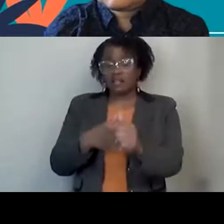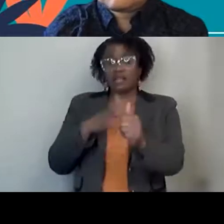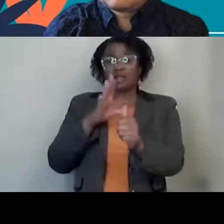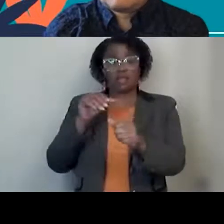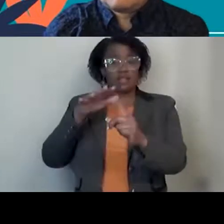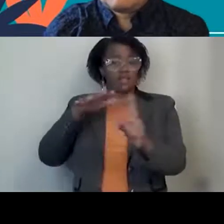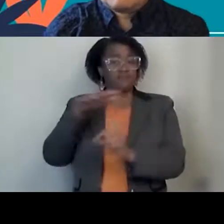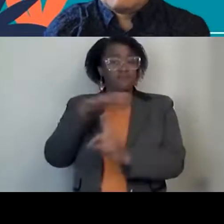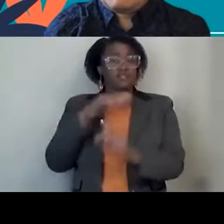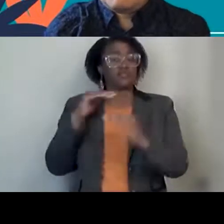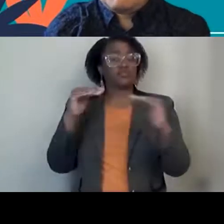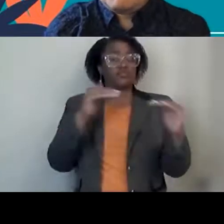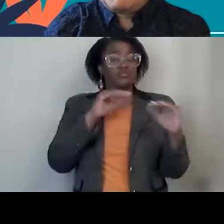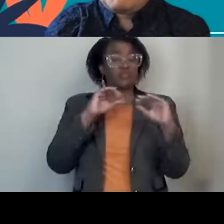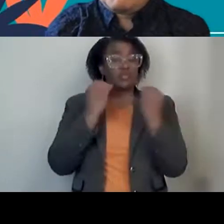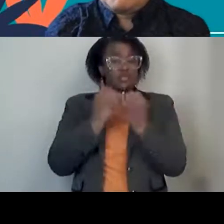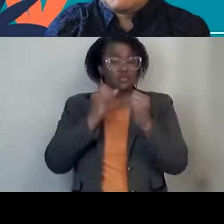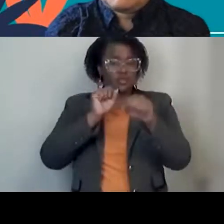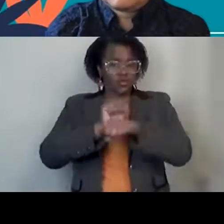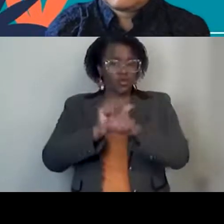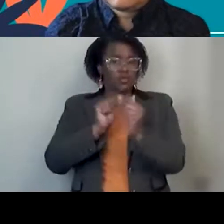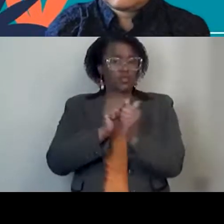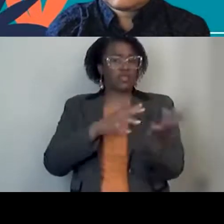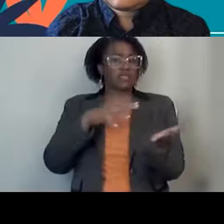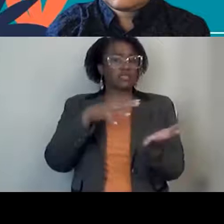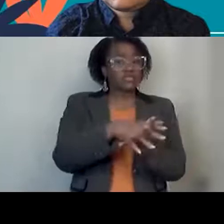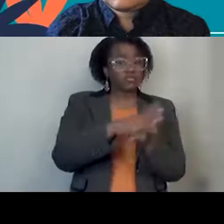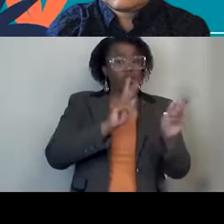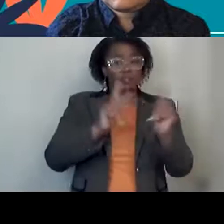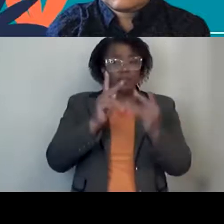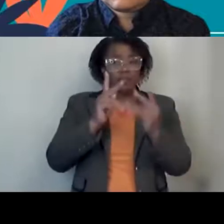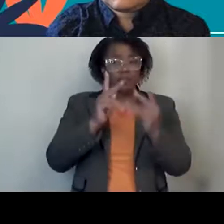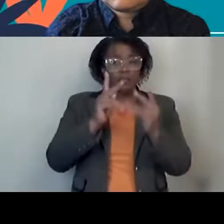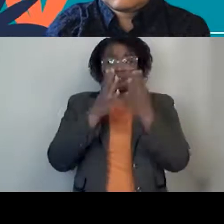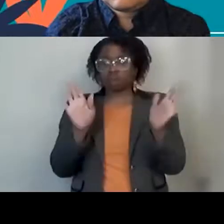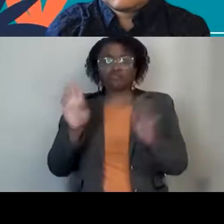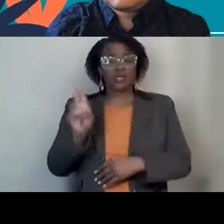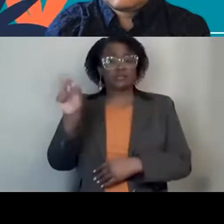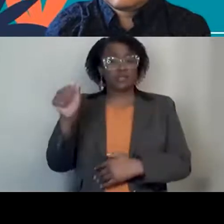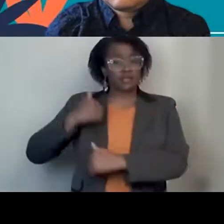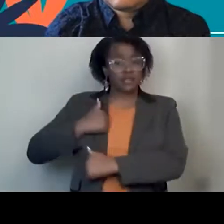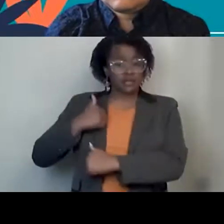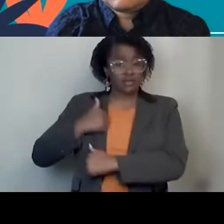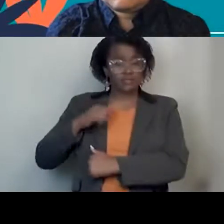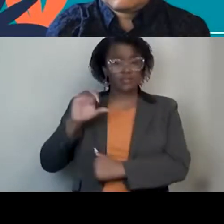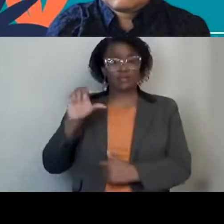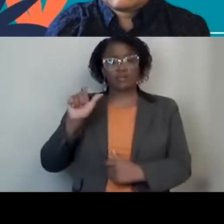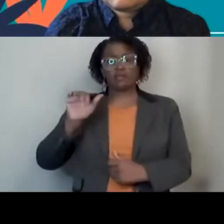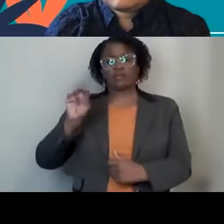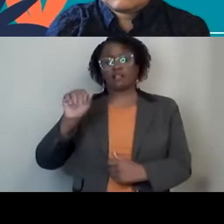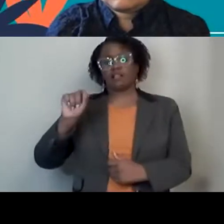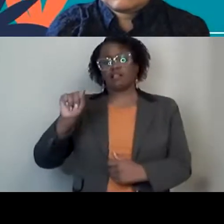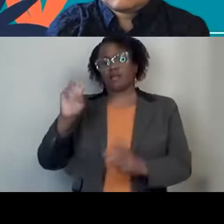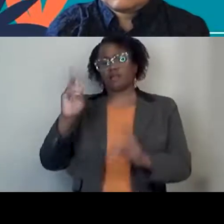justice organization working with Indigenous communities and nations across the US and Canada. They work on climate justice,